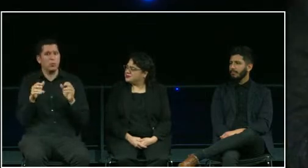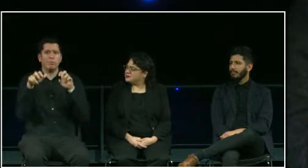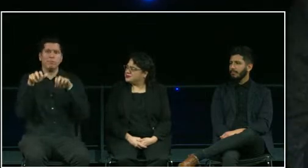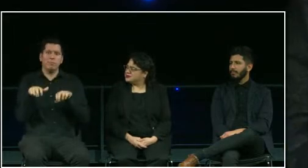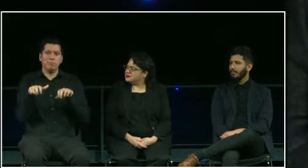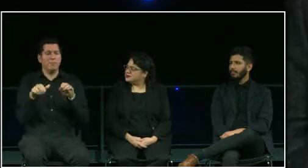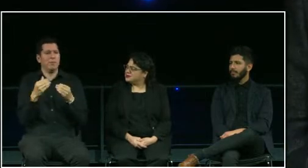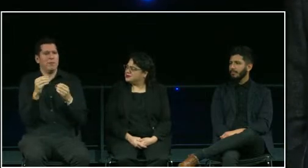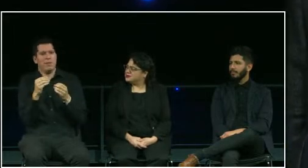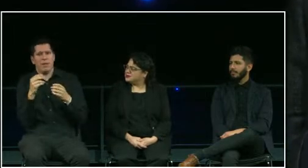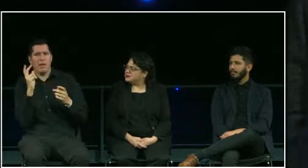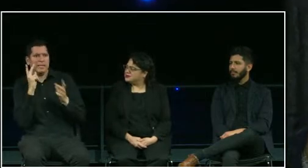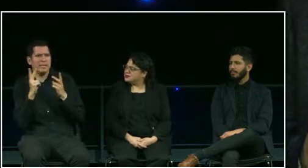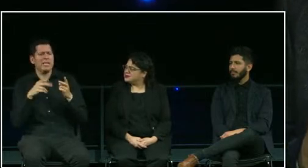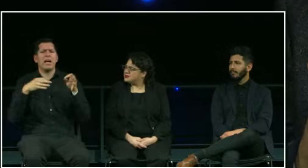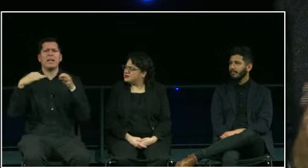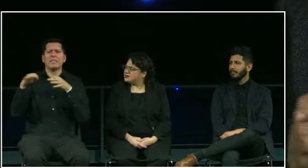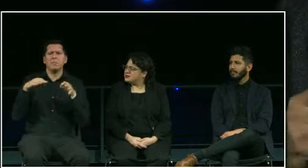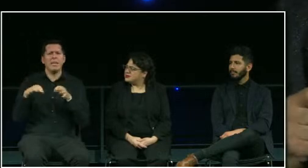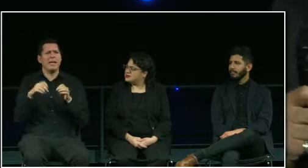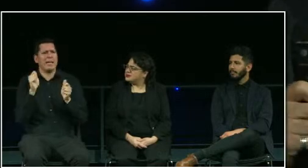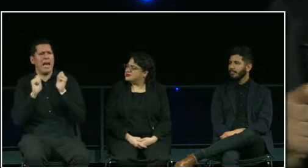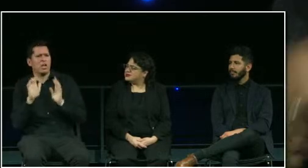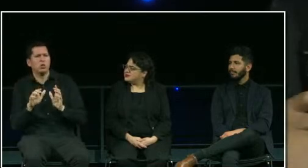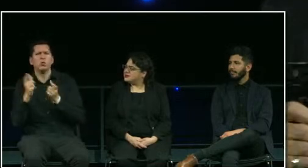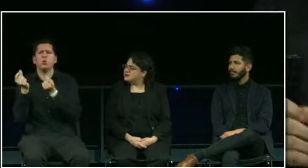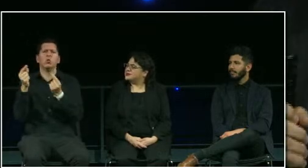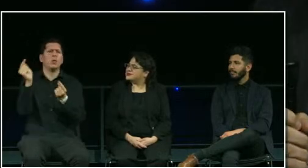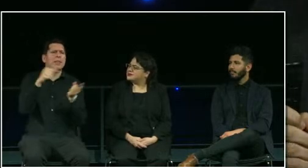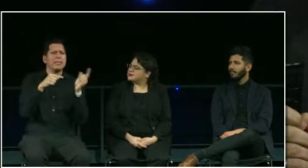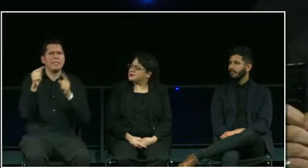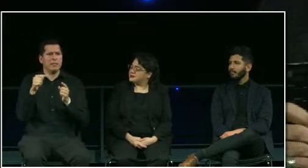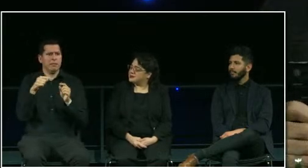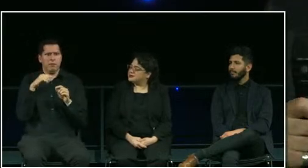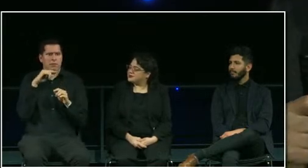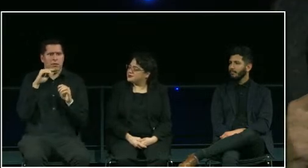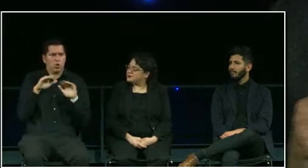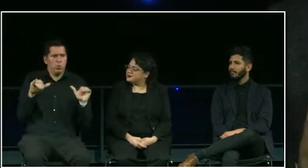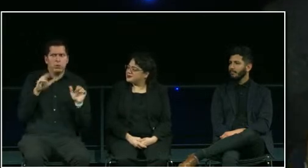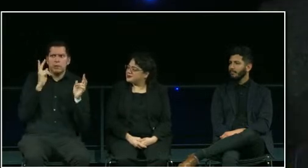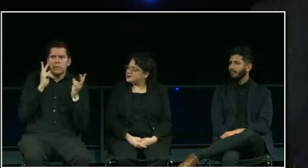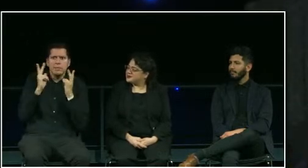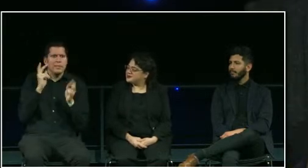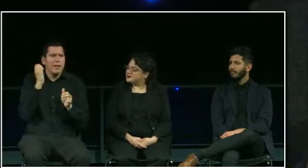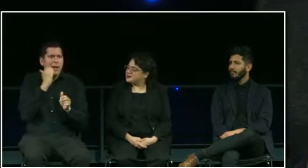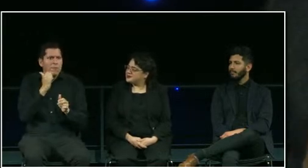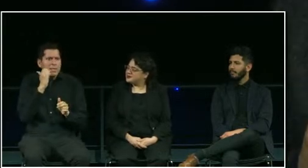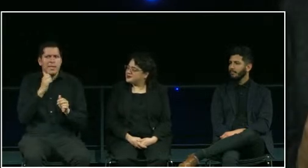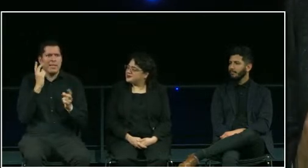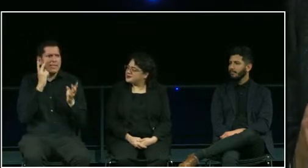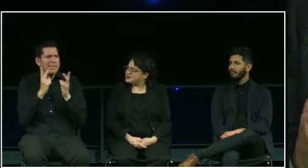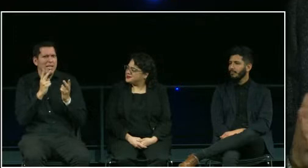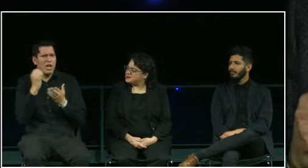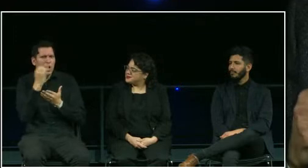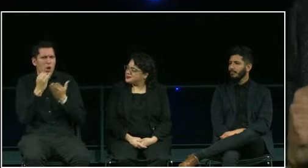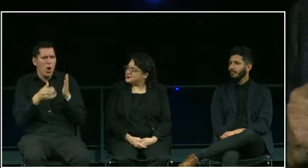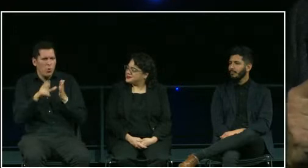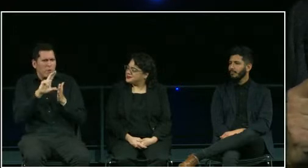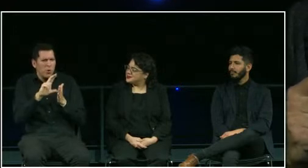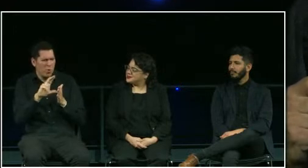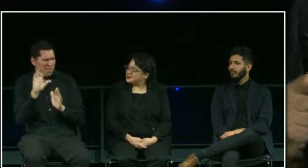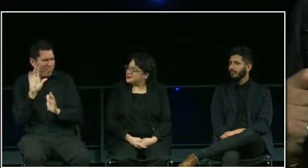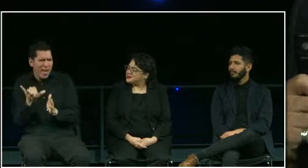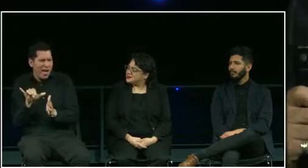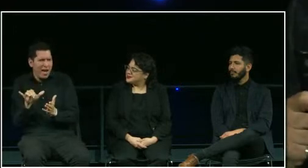Chris direct actors on screen, or come and see animation dailies, right? Come and see an art review. I mean, that's stuff that